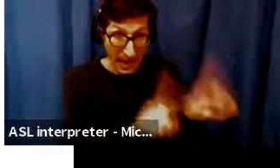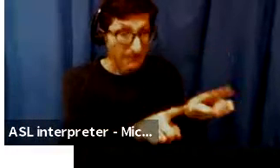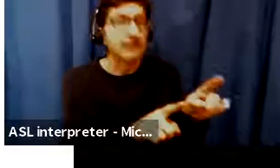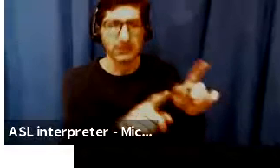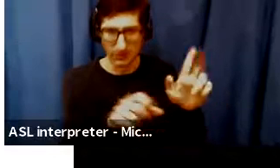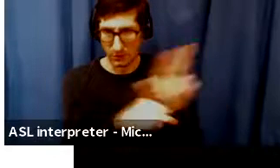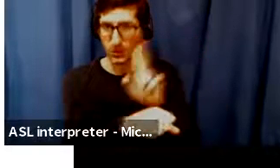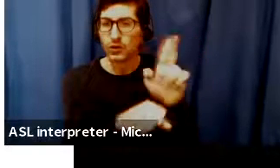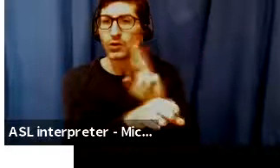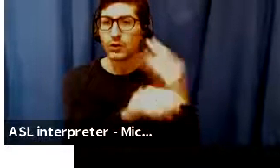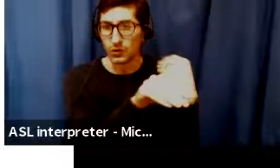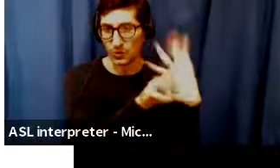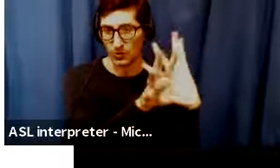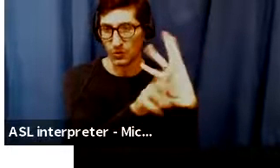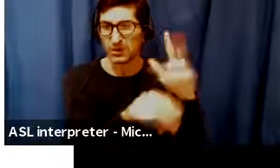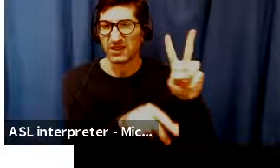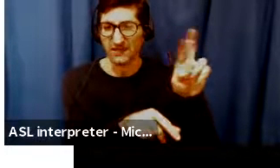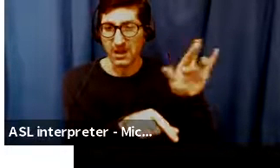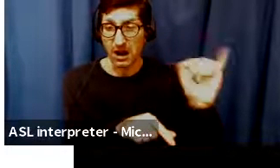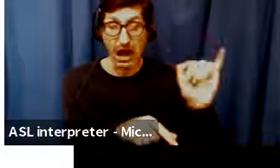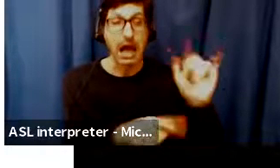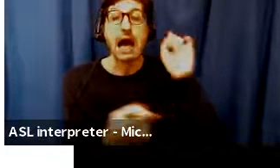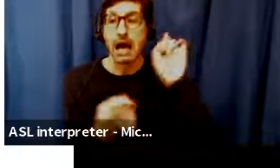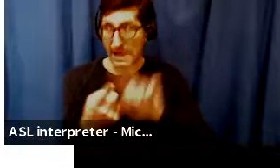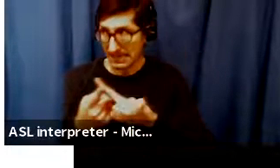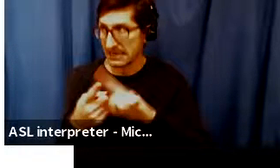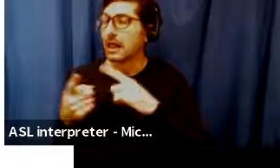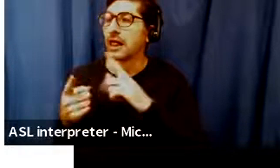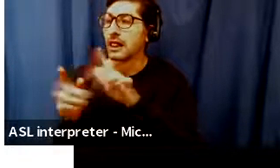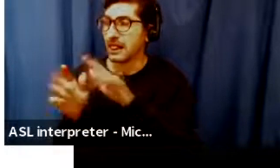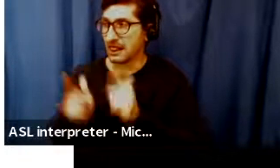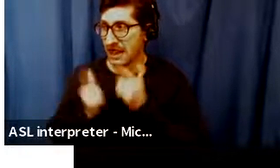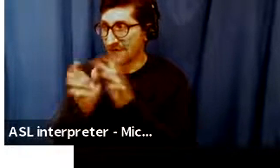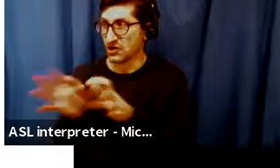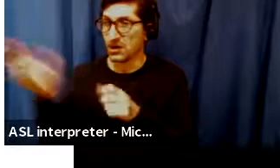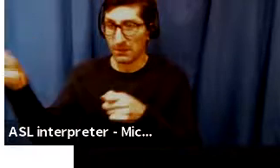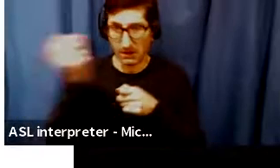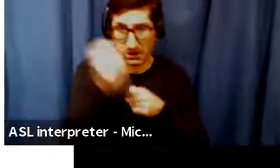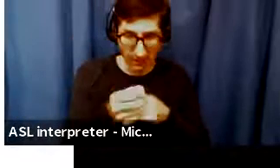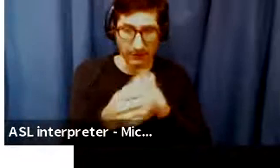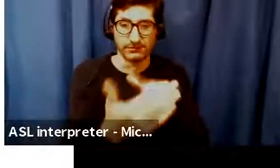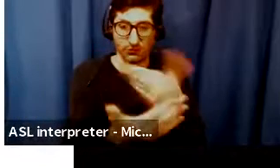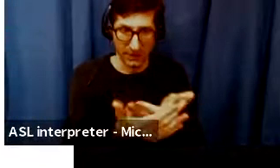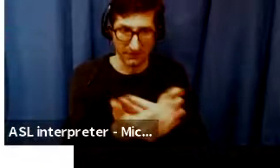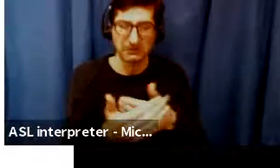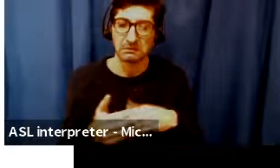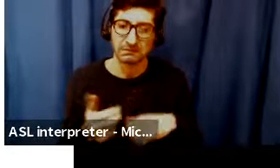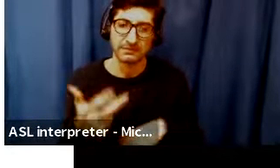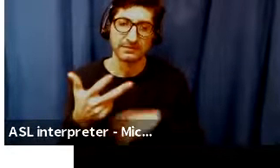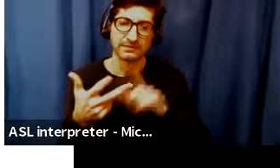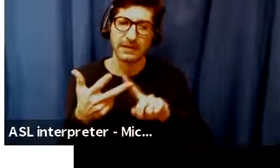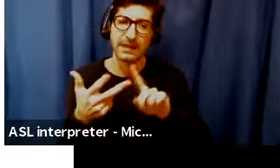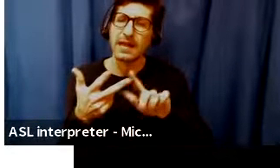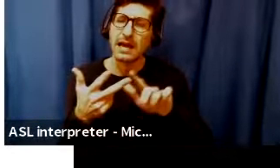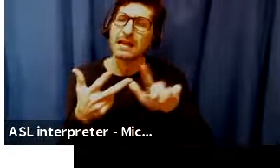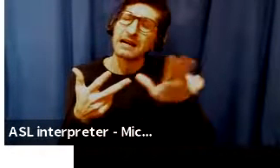in-person interpreter becomes available, video remote interpreting would work. And then there are